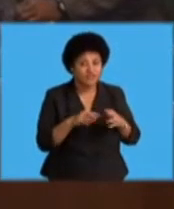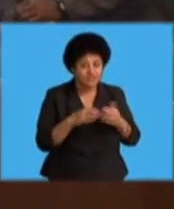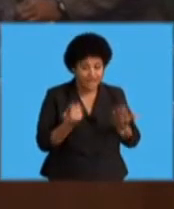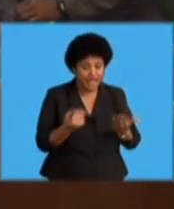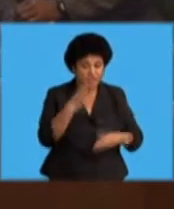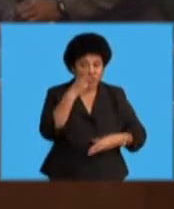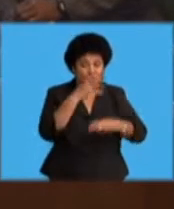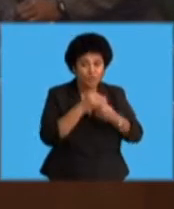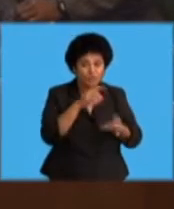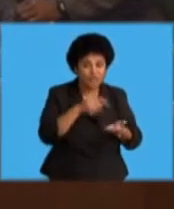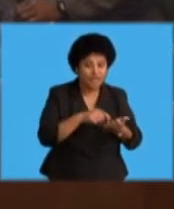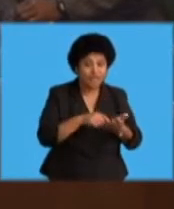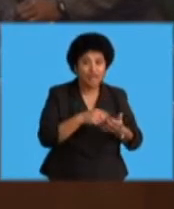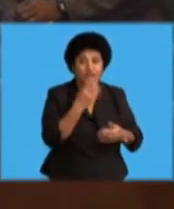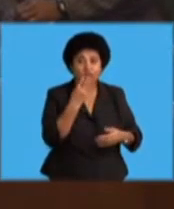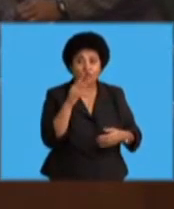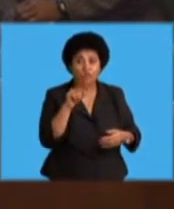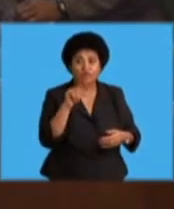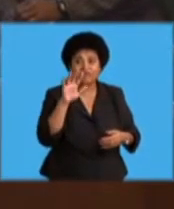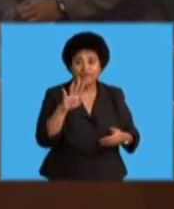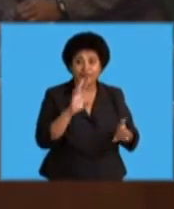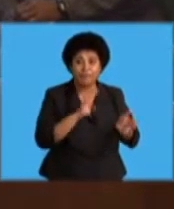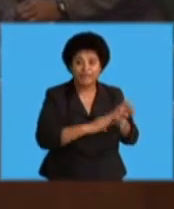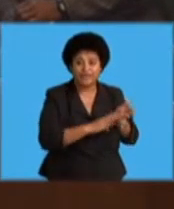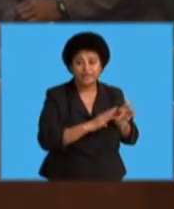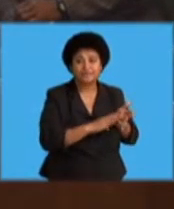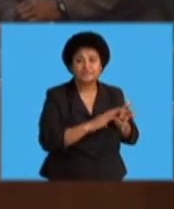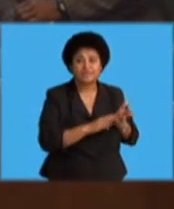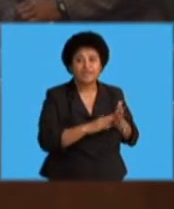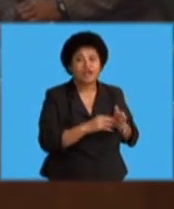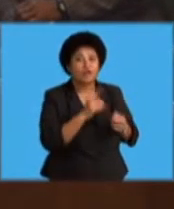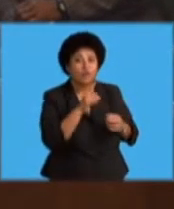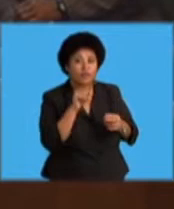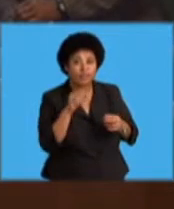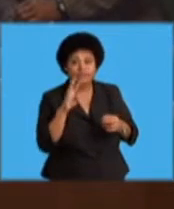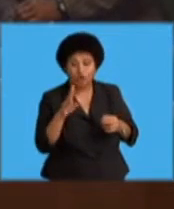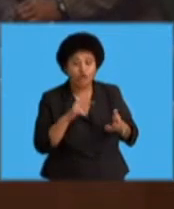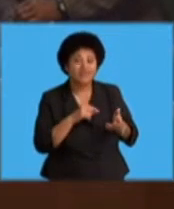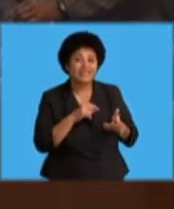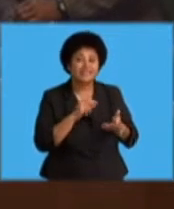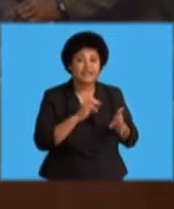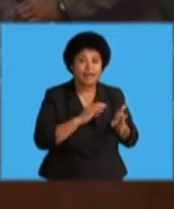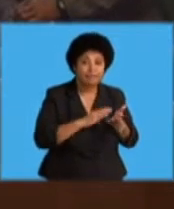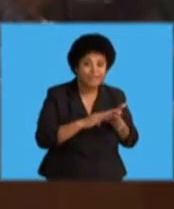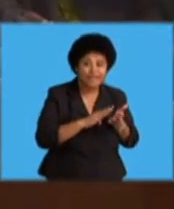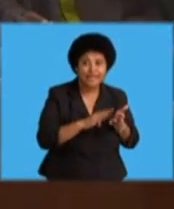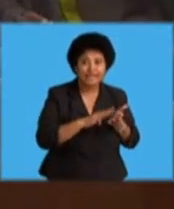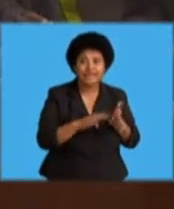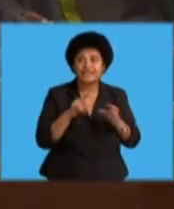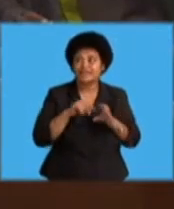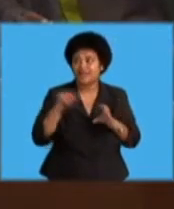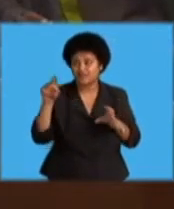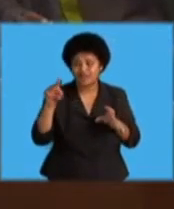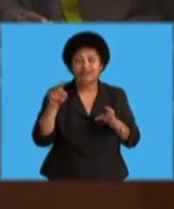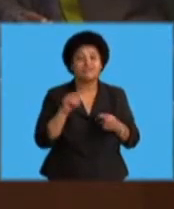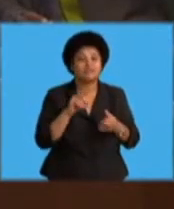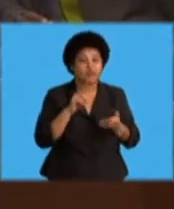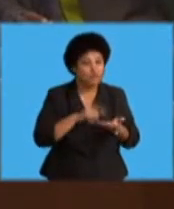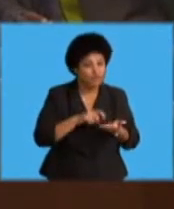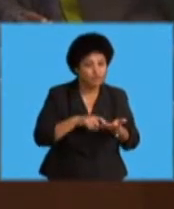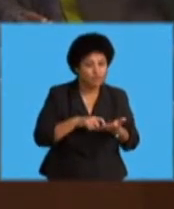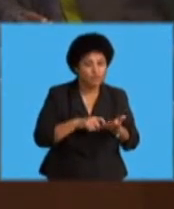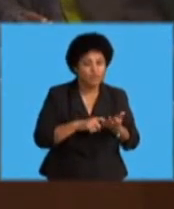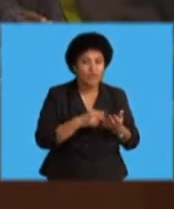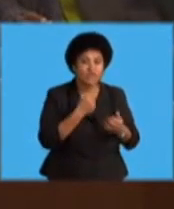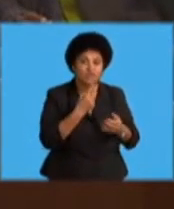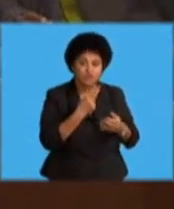tolu kina bitsanga bulu kai ni ngauna bengarabi kina mata ni tongo ronundul ka bitu toka na indina ni laurai